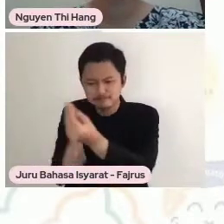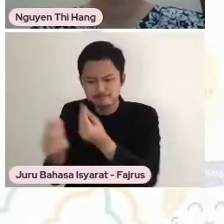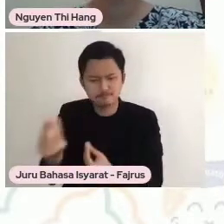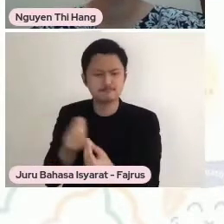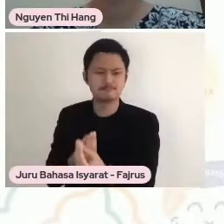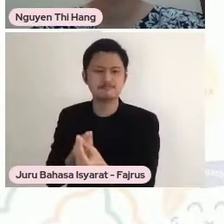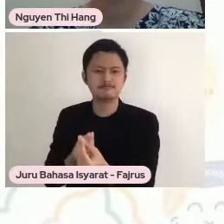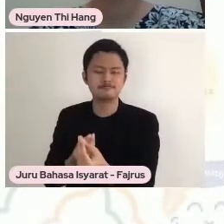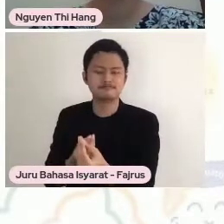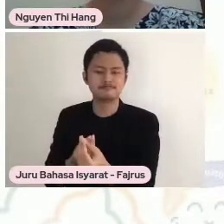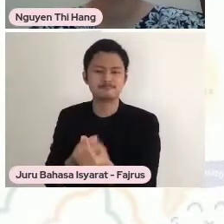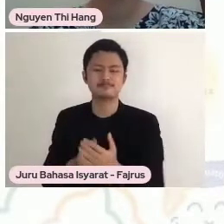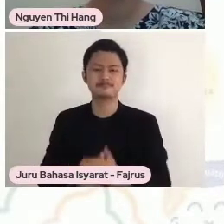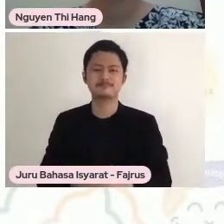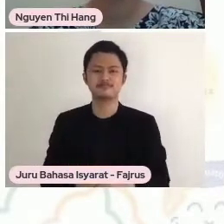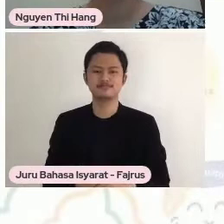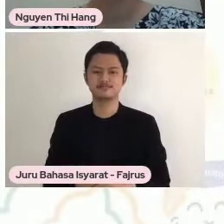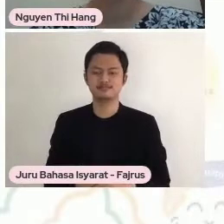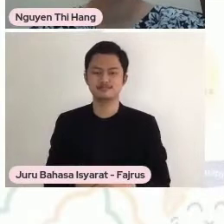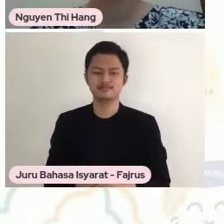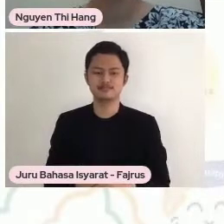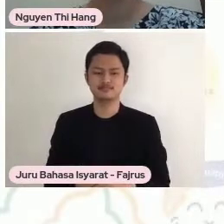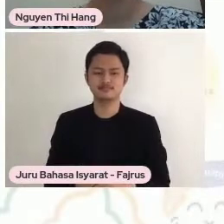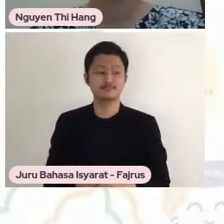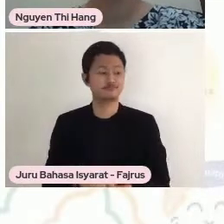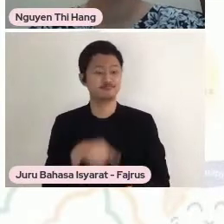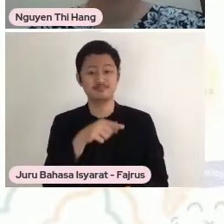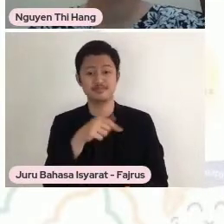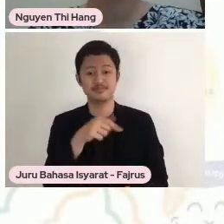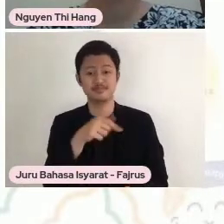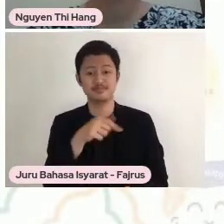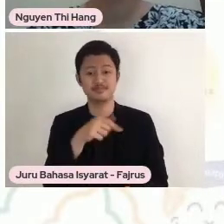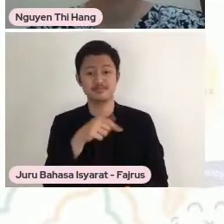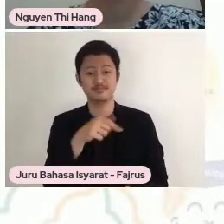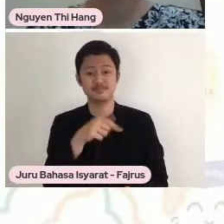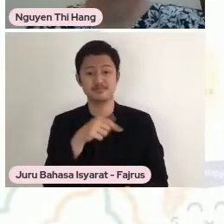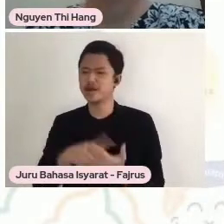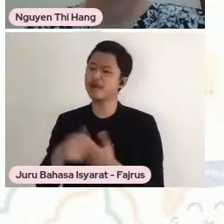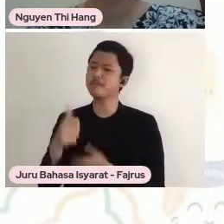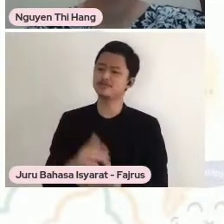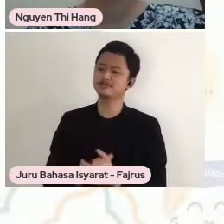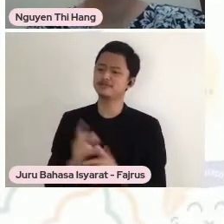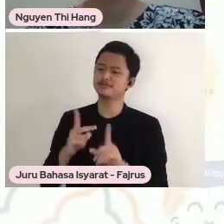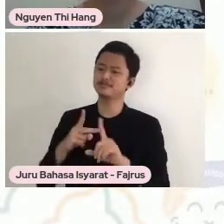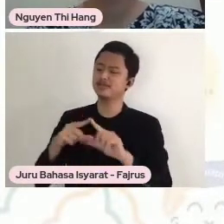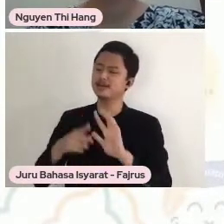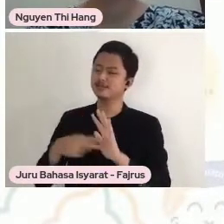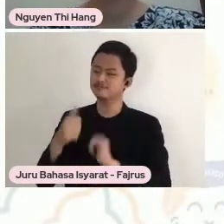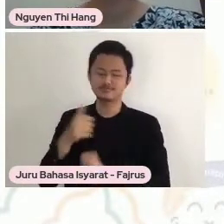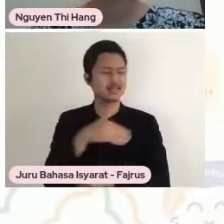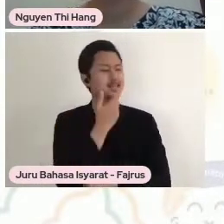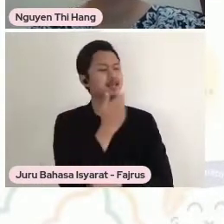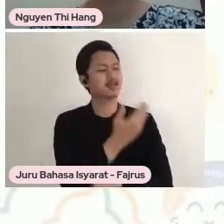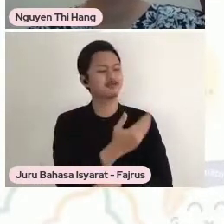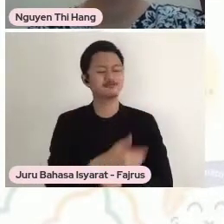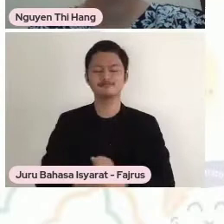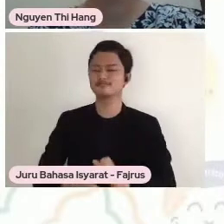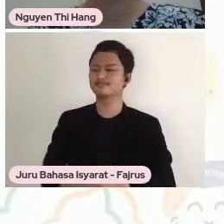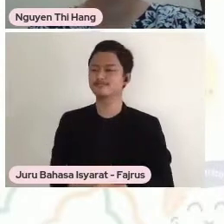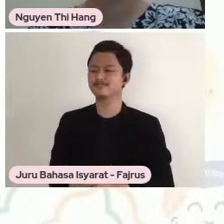so it is a good program, Miss Hang. Because thank you.